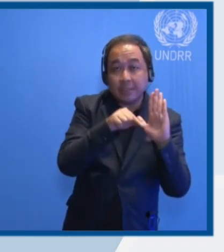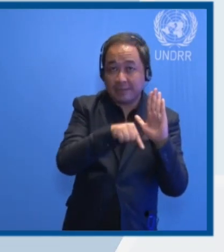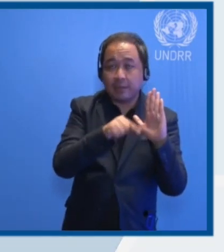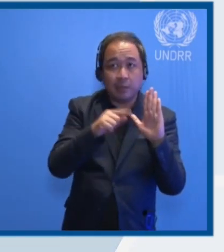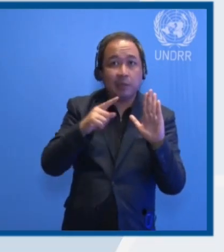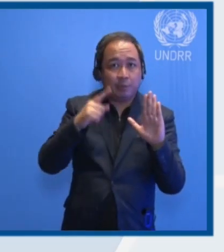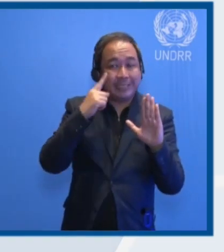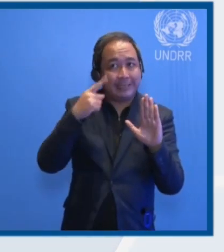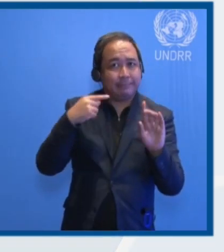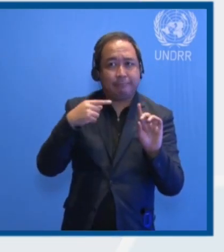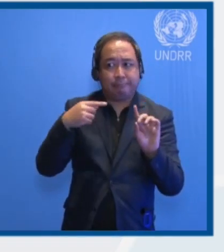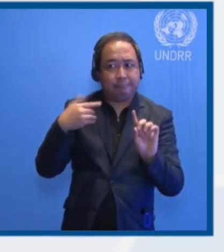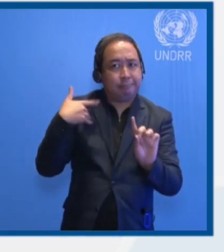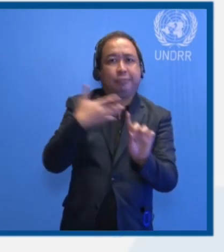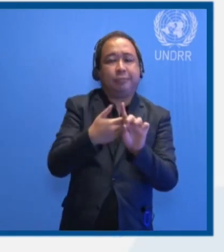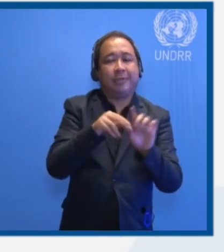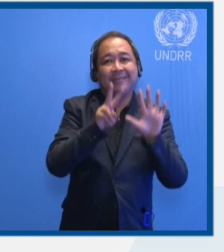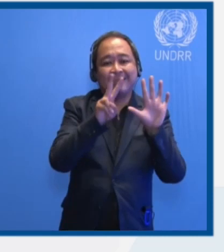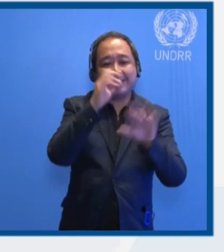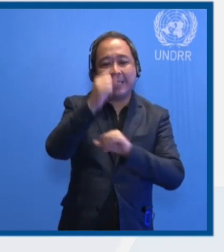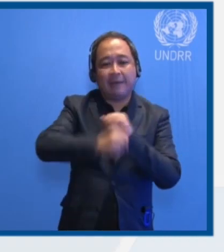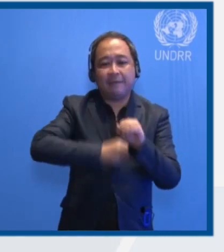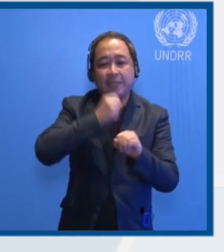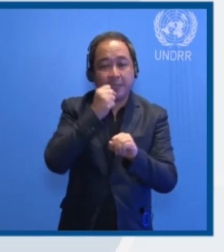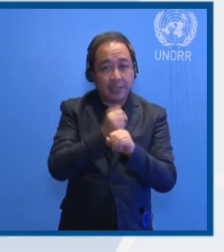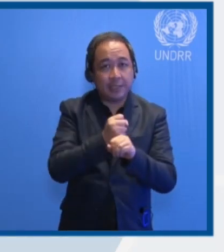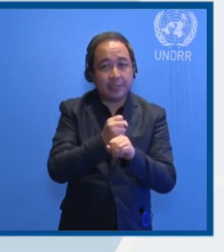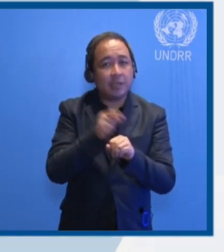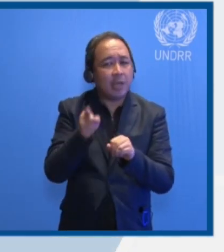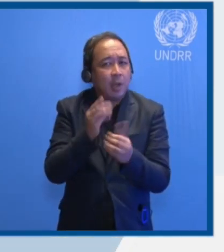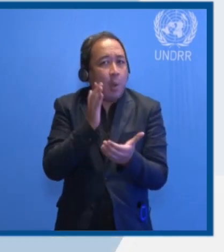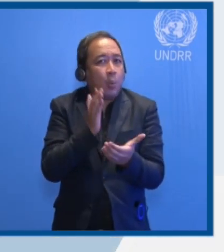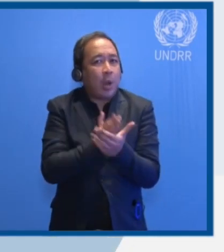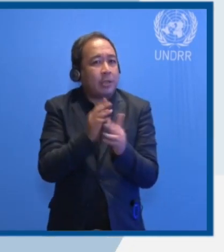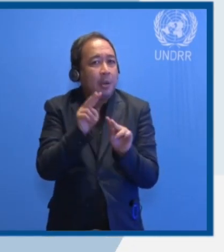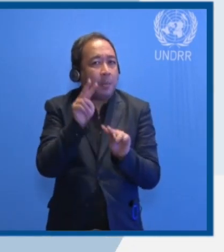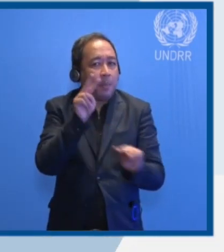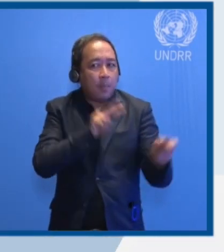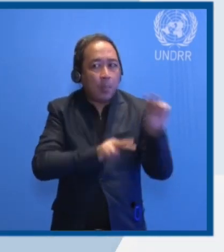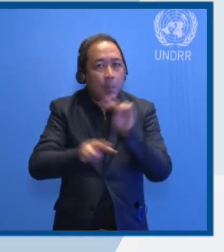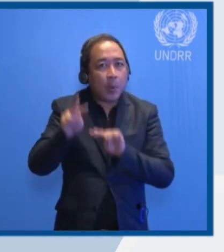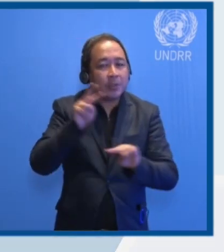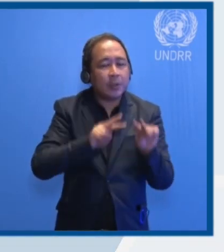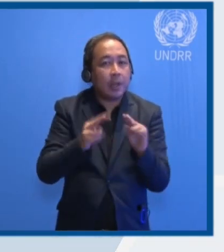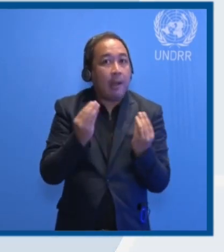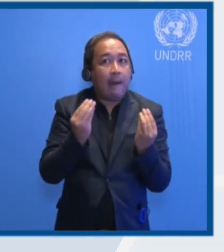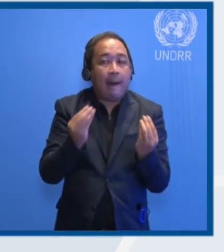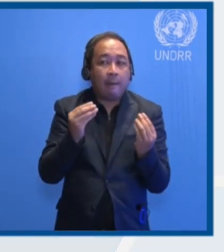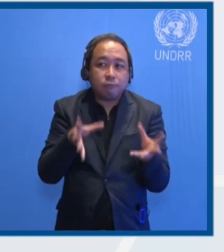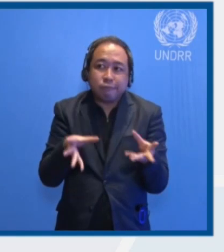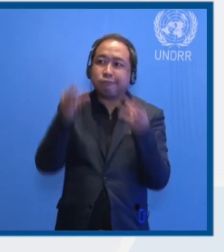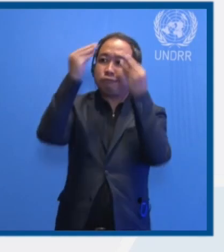to forest fire, peatland management, permanent moratorium for new licenses in primary forest and